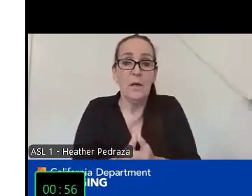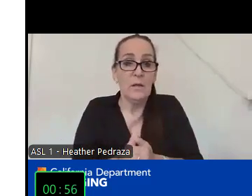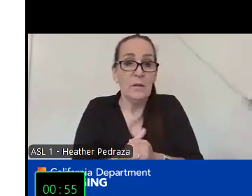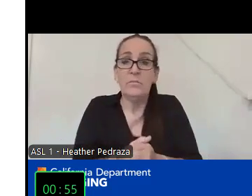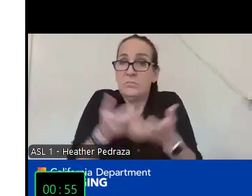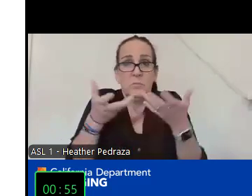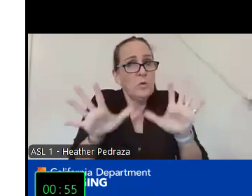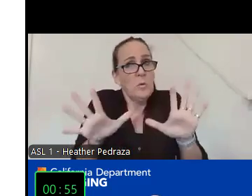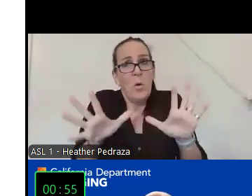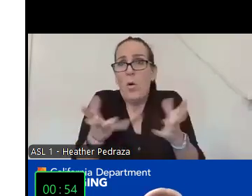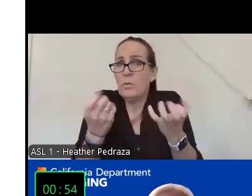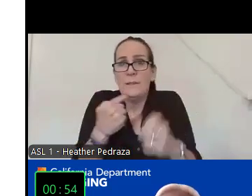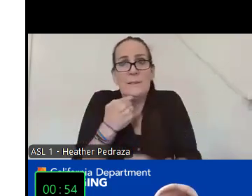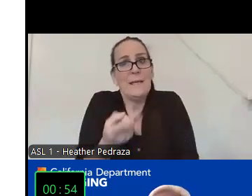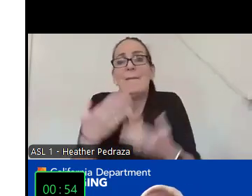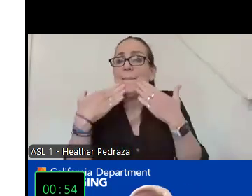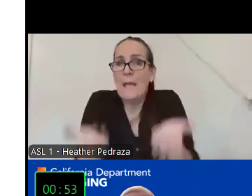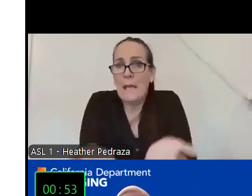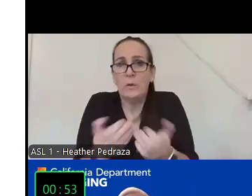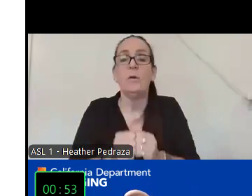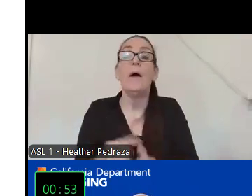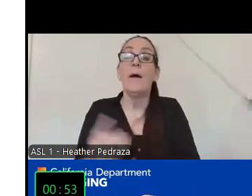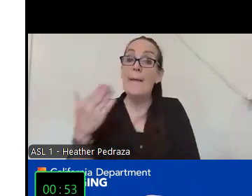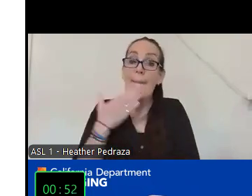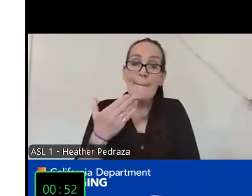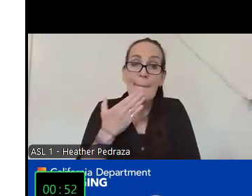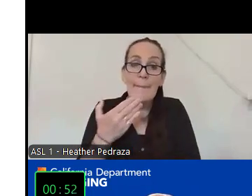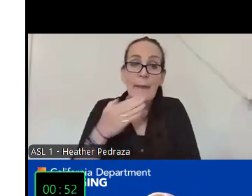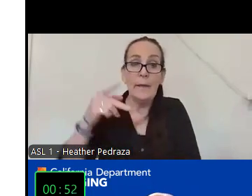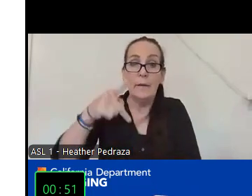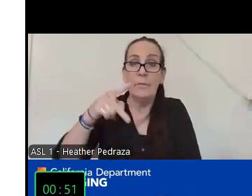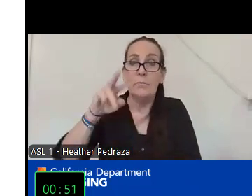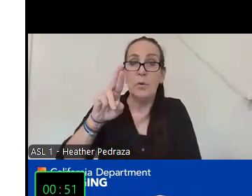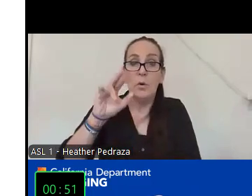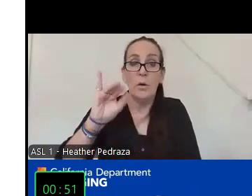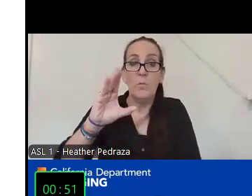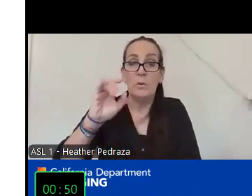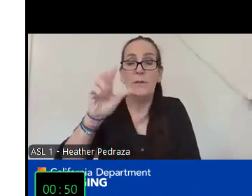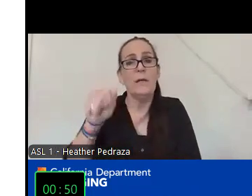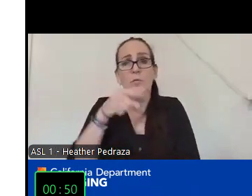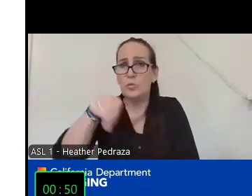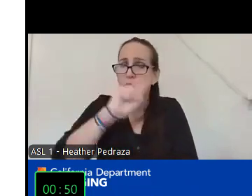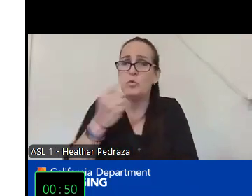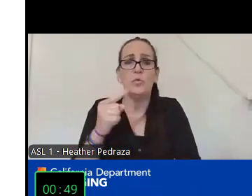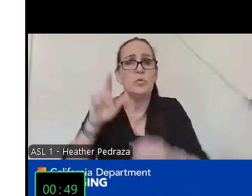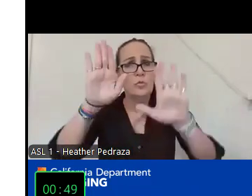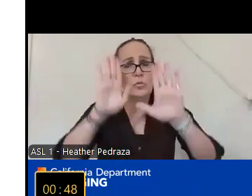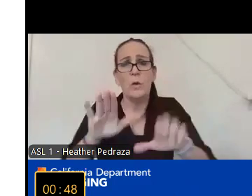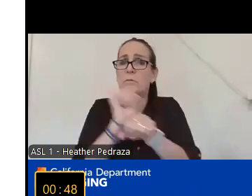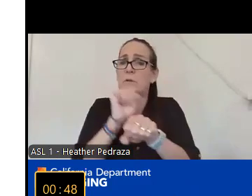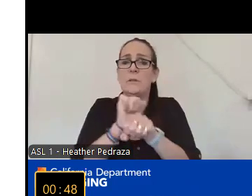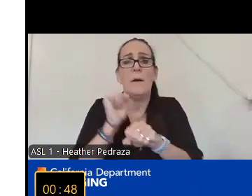That's all I wanted to say. Thank you. Thank you, Priscilla. Thank you so do much. a wonderful job for the aging population in